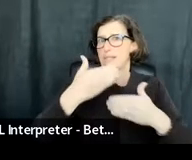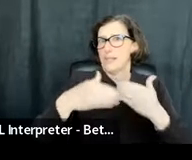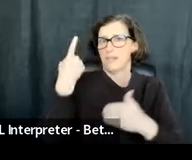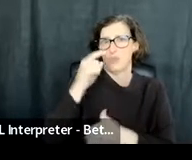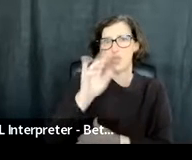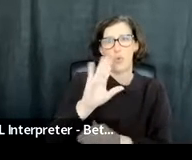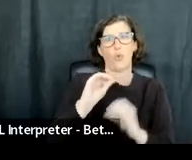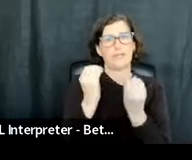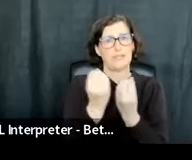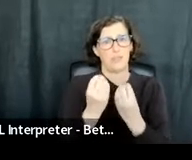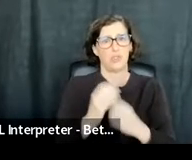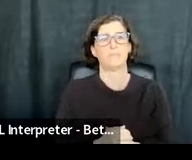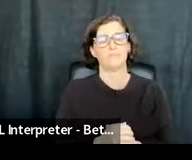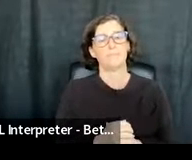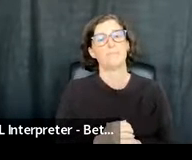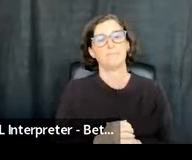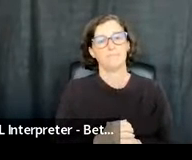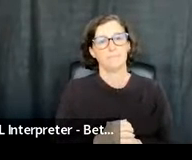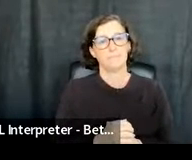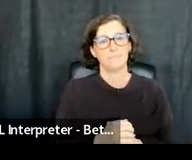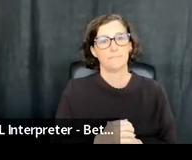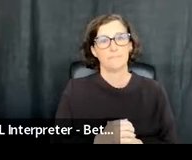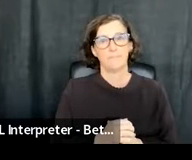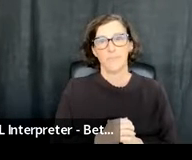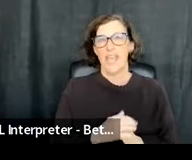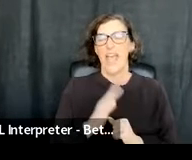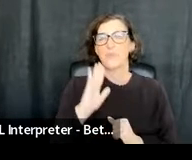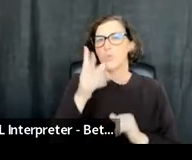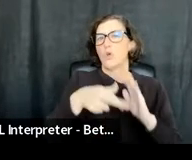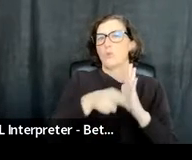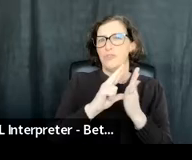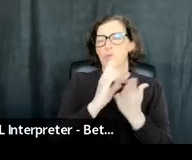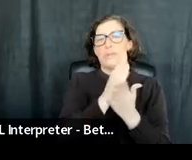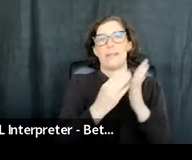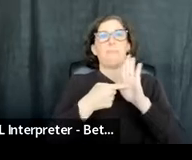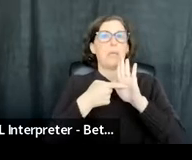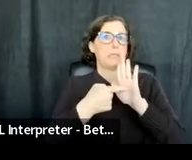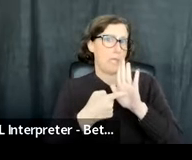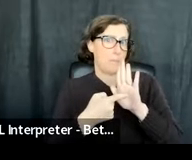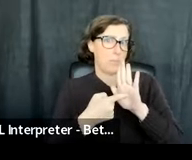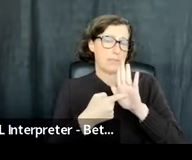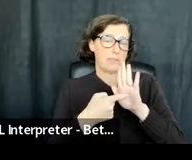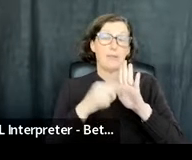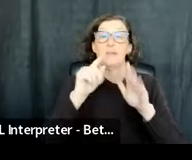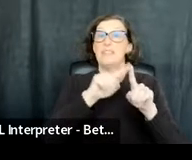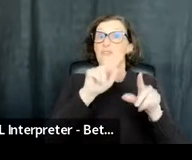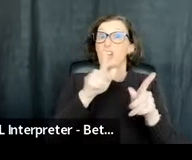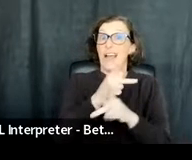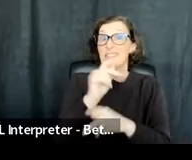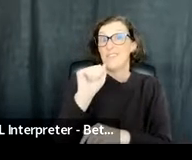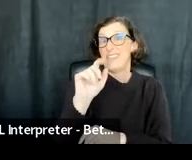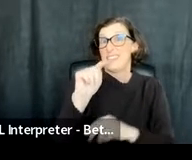organization. And we'll kind of run through some examples, some types of AT assessments, just a